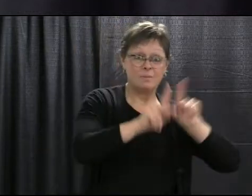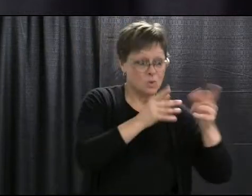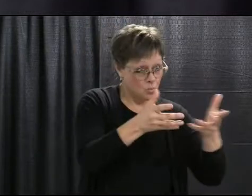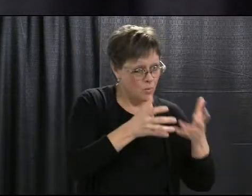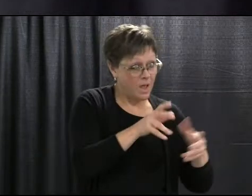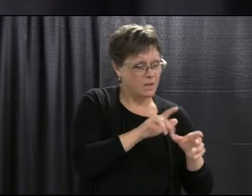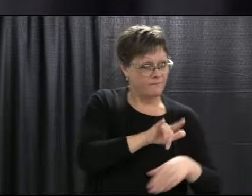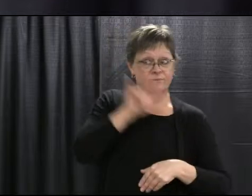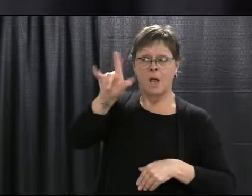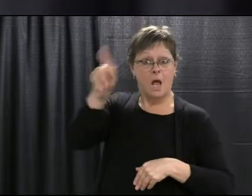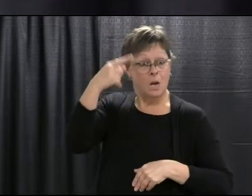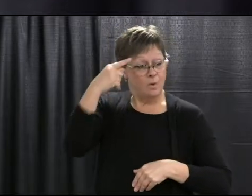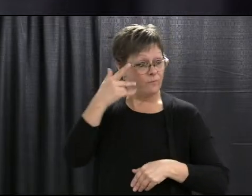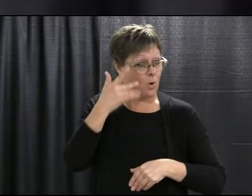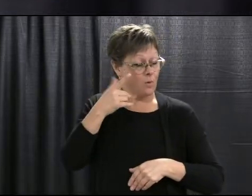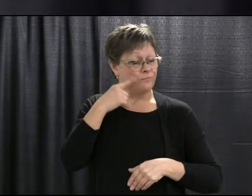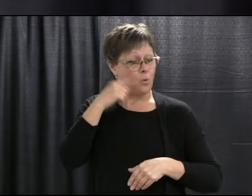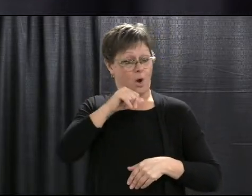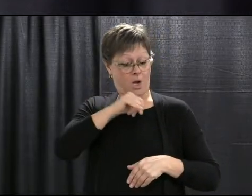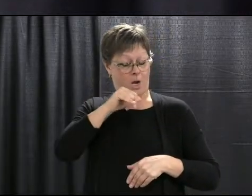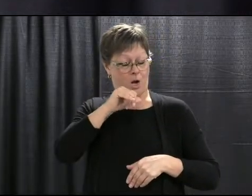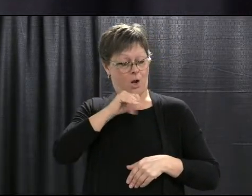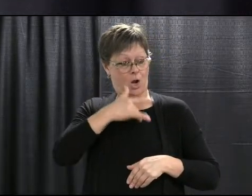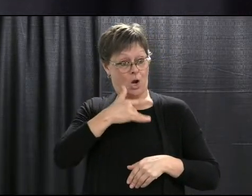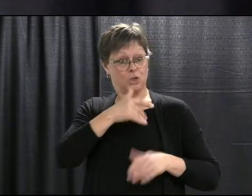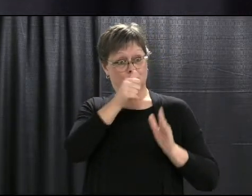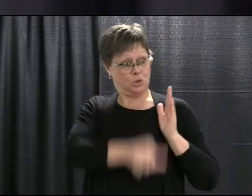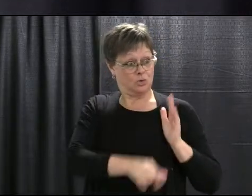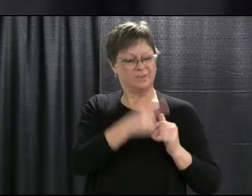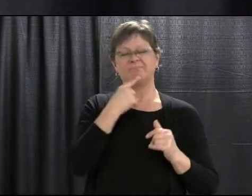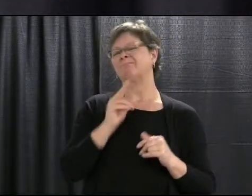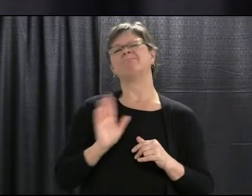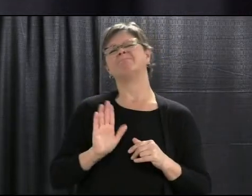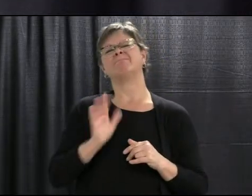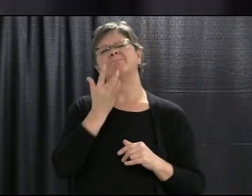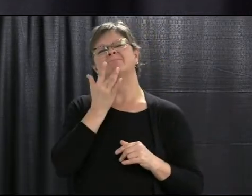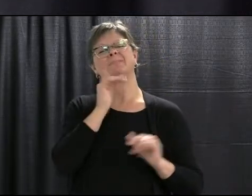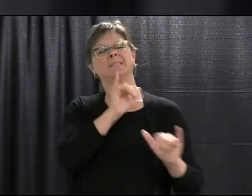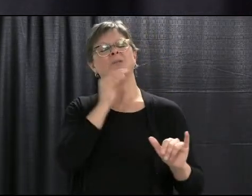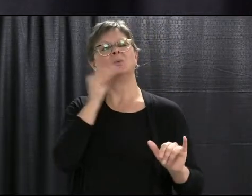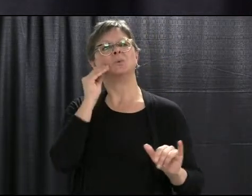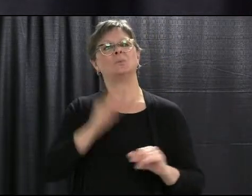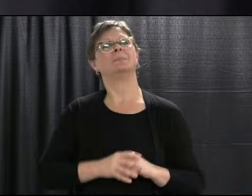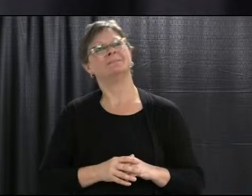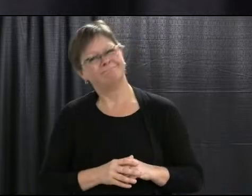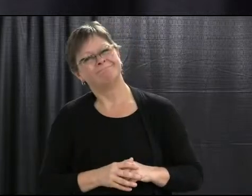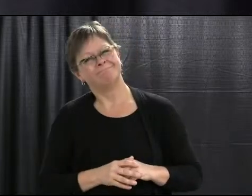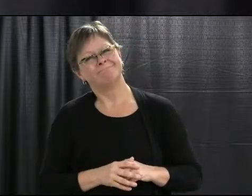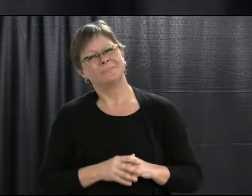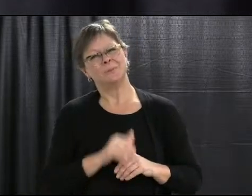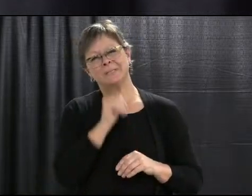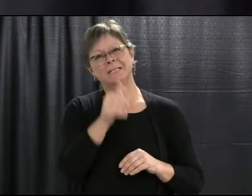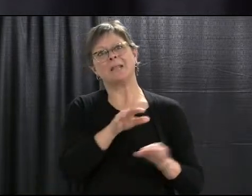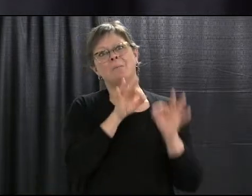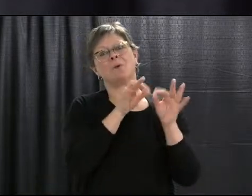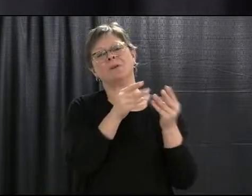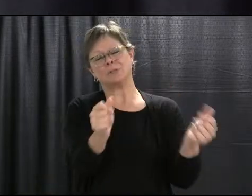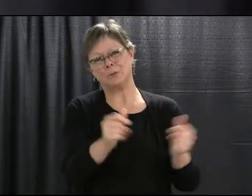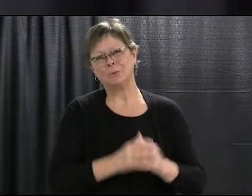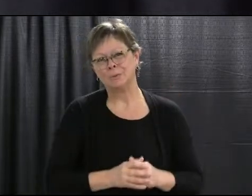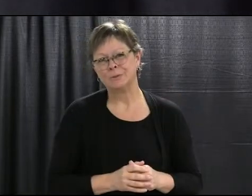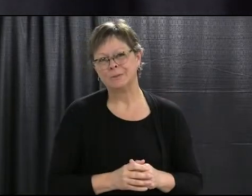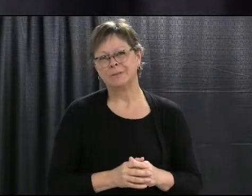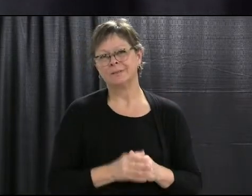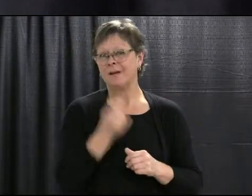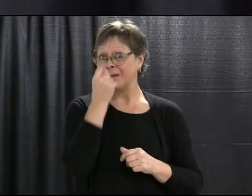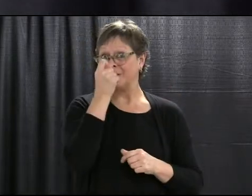a solution when you have no other solutions. But when building our own teams at home and using the resources it takes to send people away and investing them